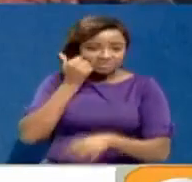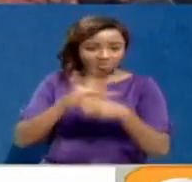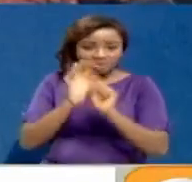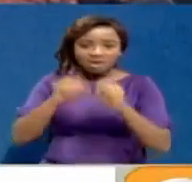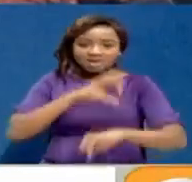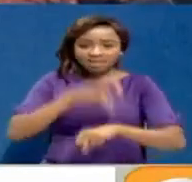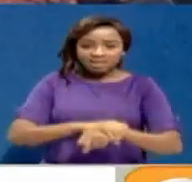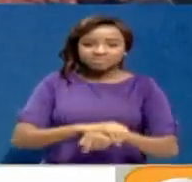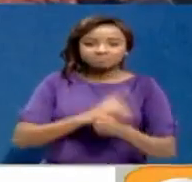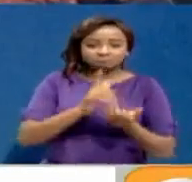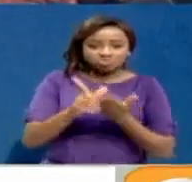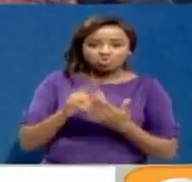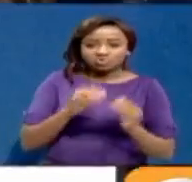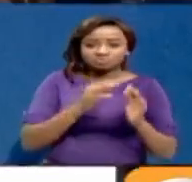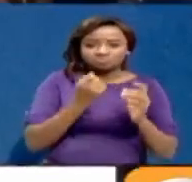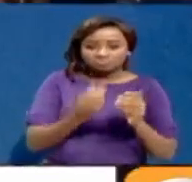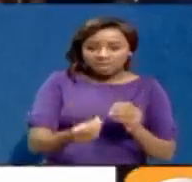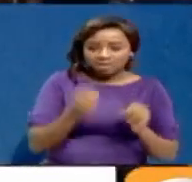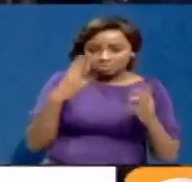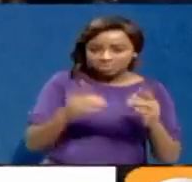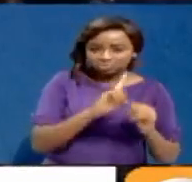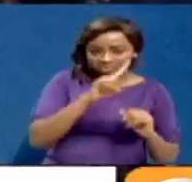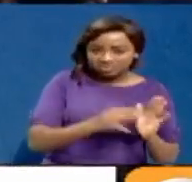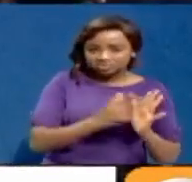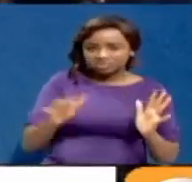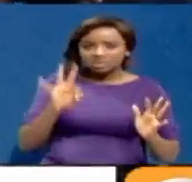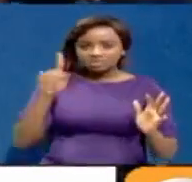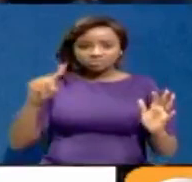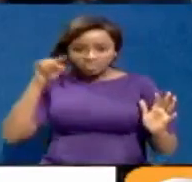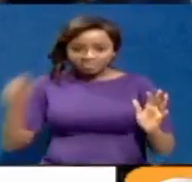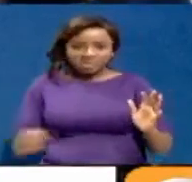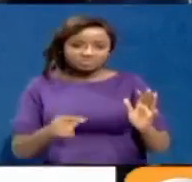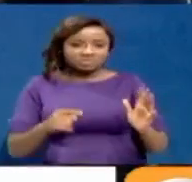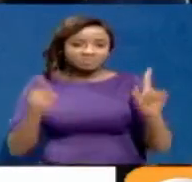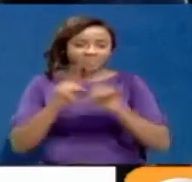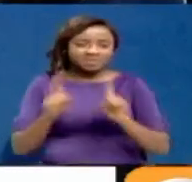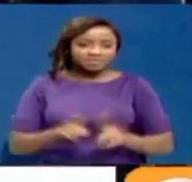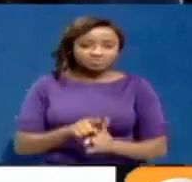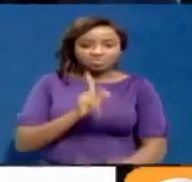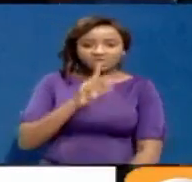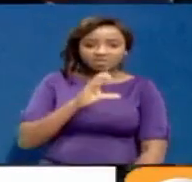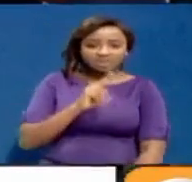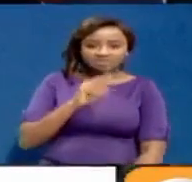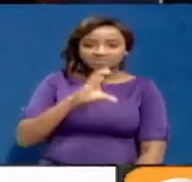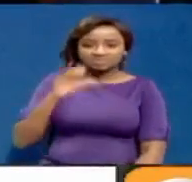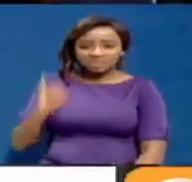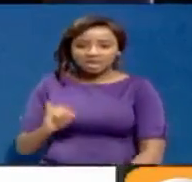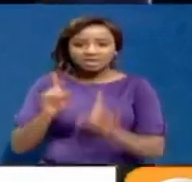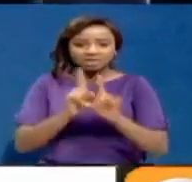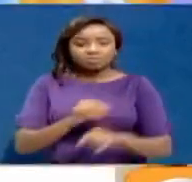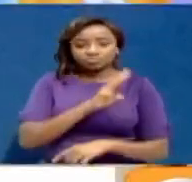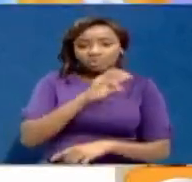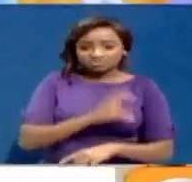revolving interest-free loans of between 1,000 shillings to 31,000 Kenya shillings. So far, KNCCI and the